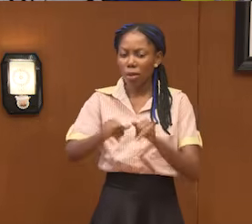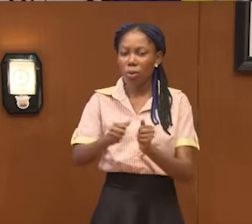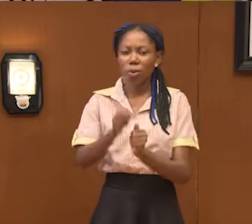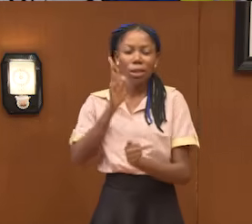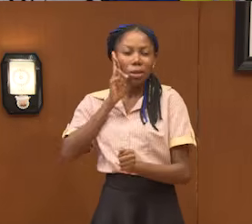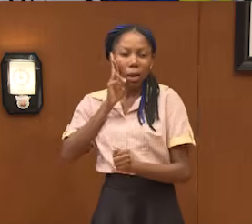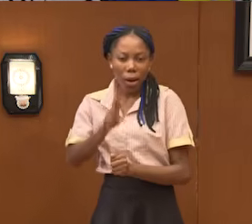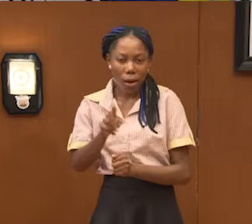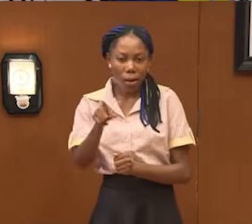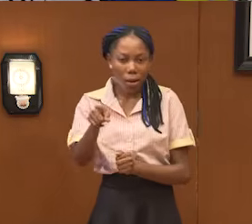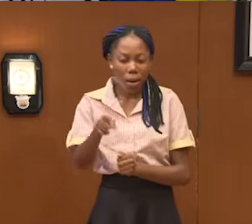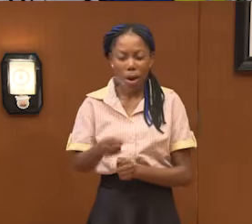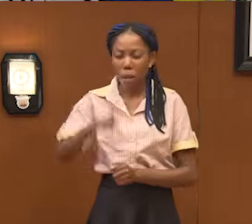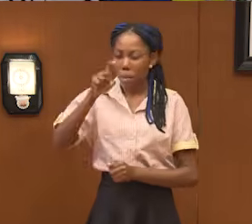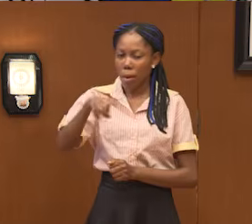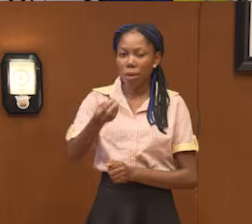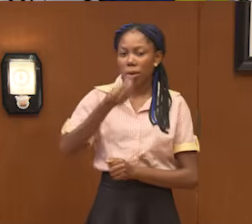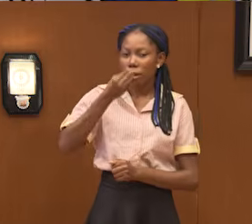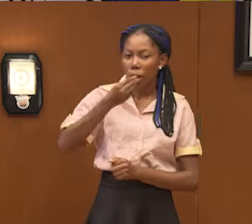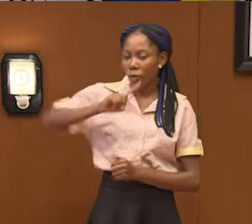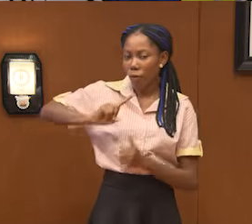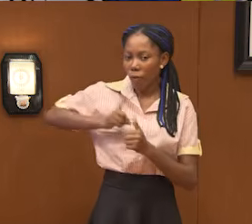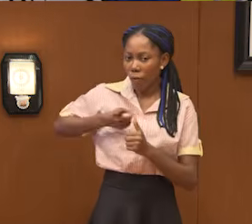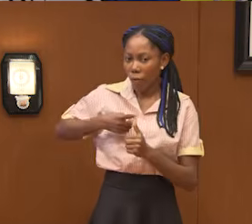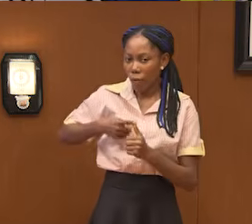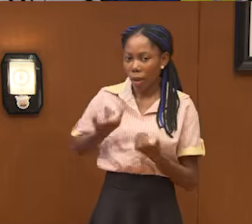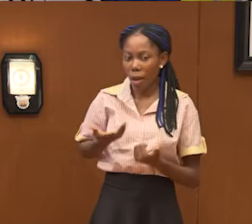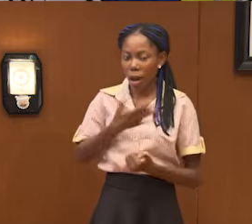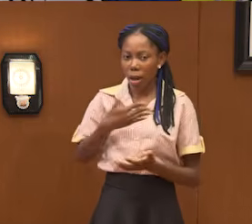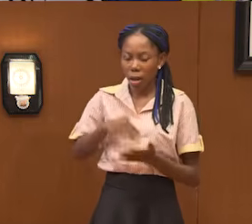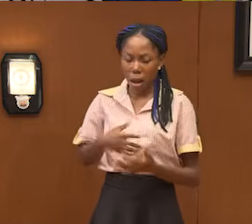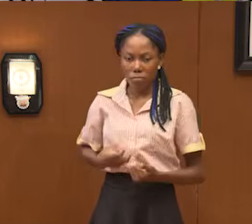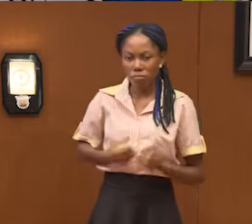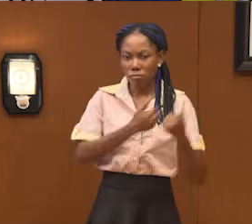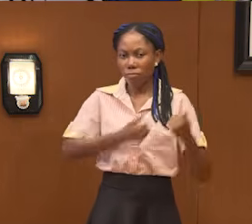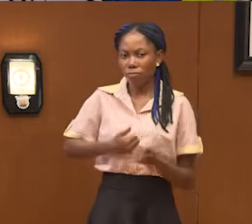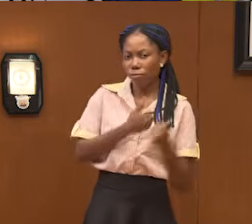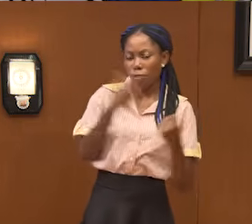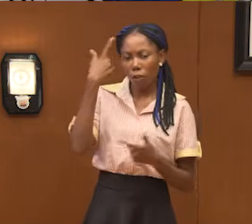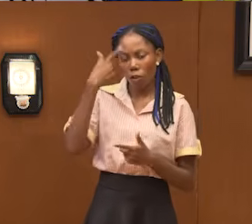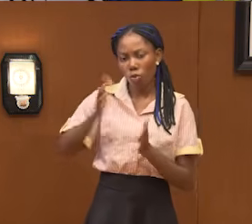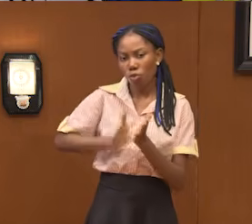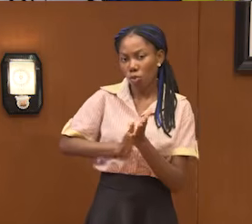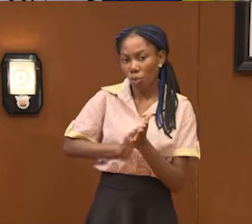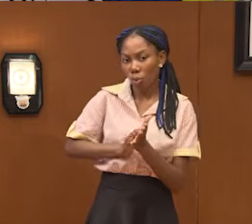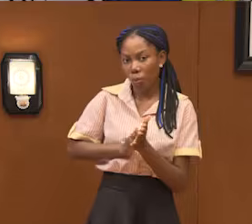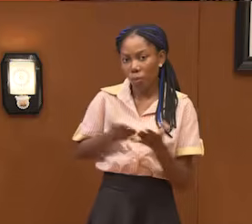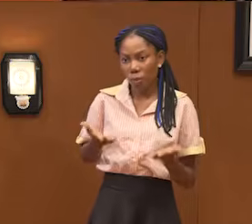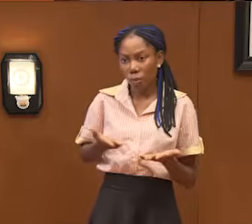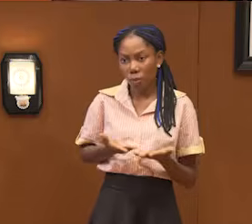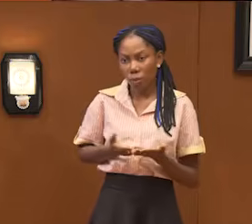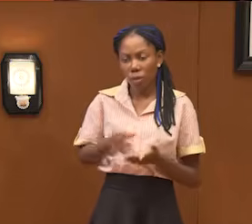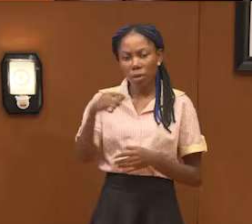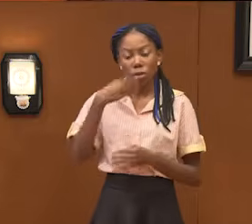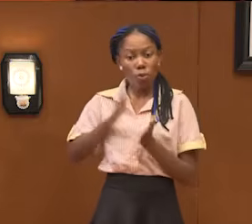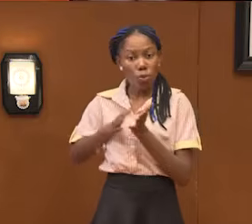currently in her custody, they have to feed. And at least they need transport fare to school. Or is the school beside the